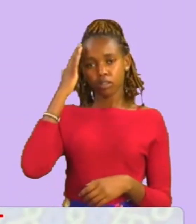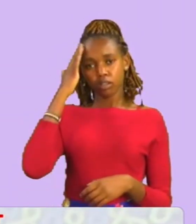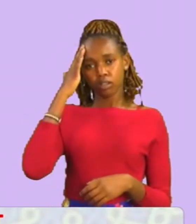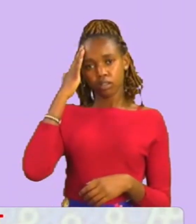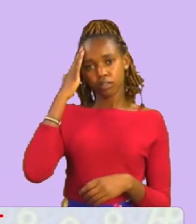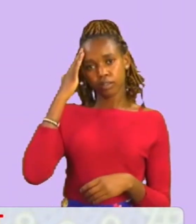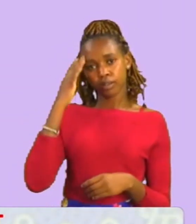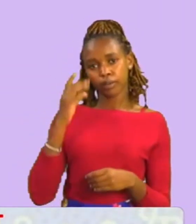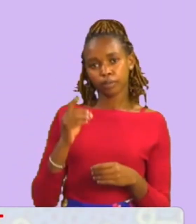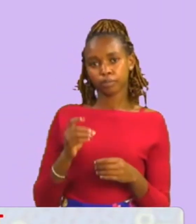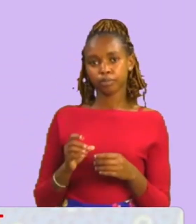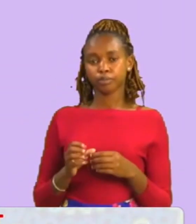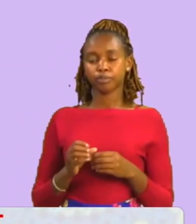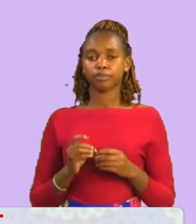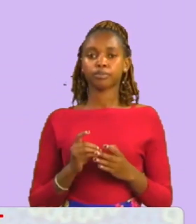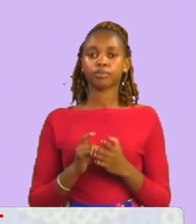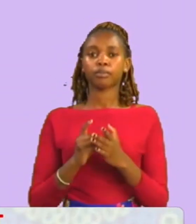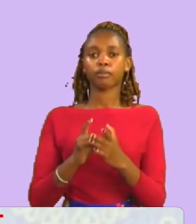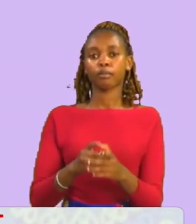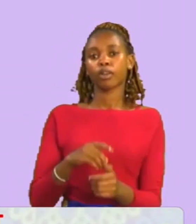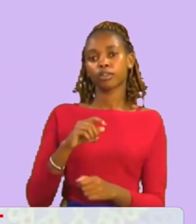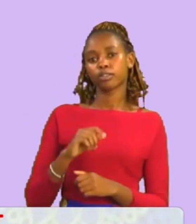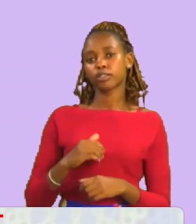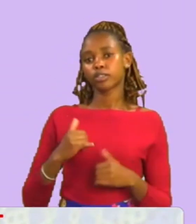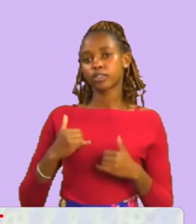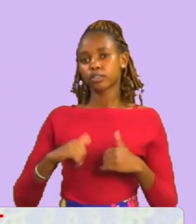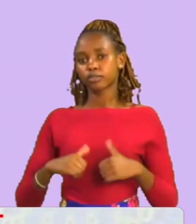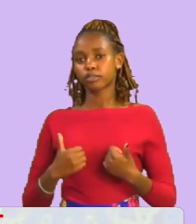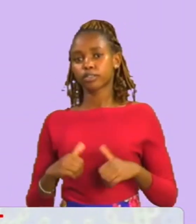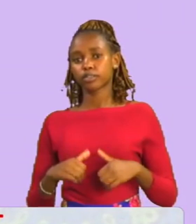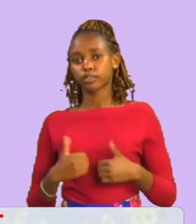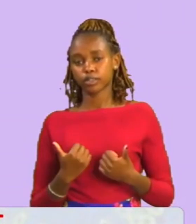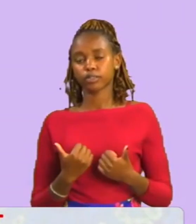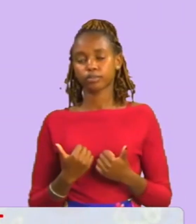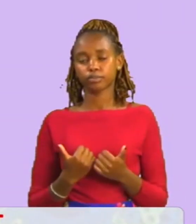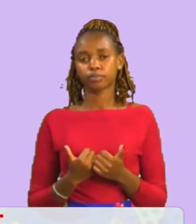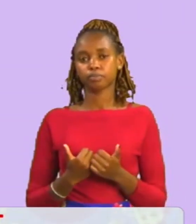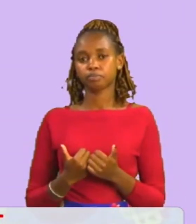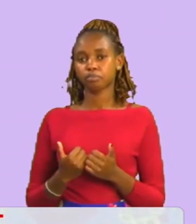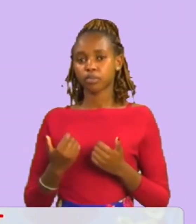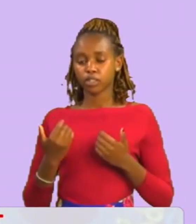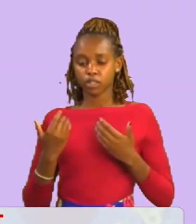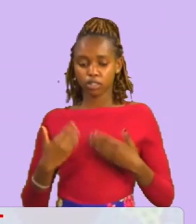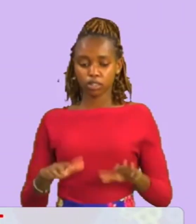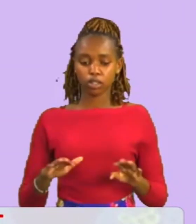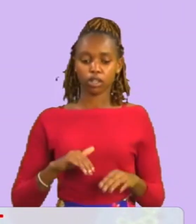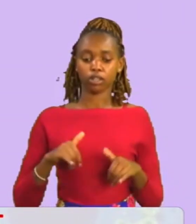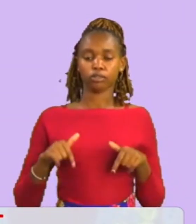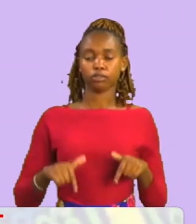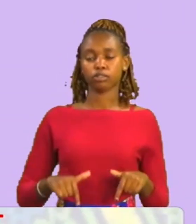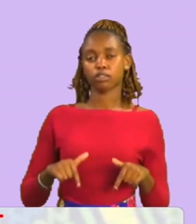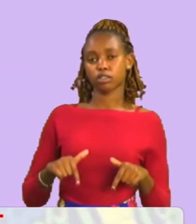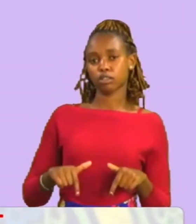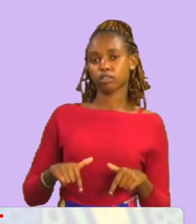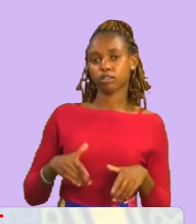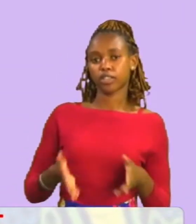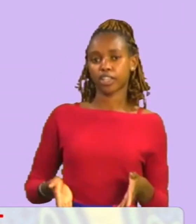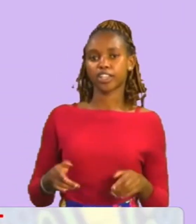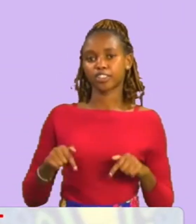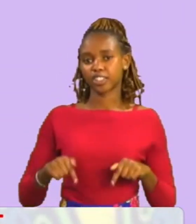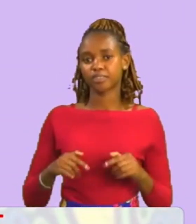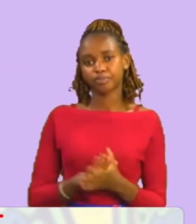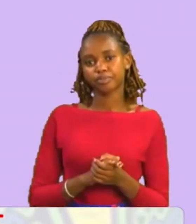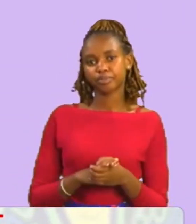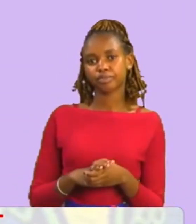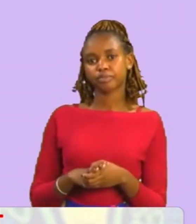ako mbaya sana. Go to like mimi. Sitoki huko leo. Rakata. Sijui tumwachie DJ amfanyie hiyo kitu anite